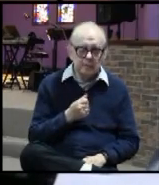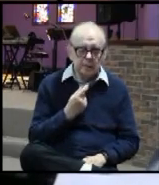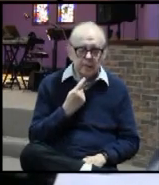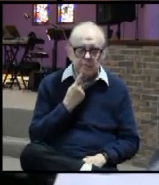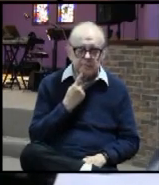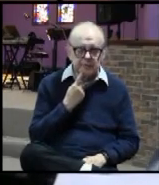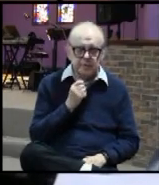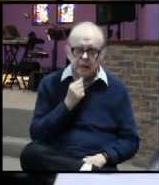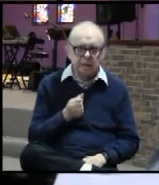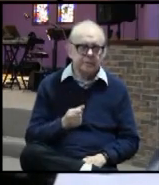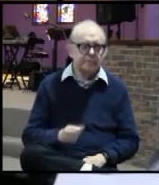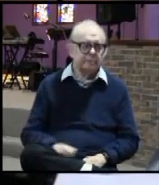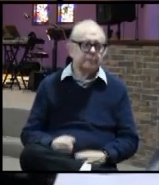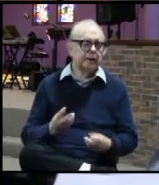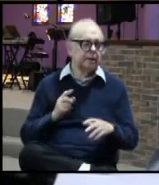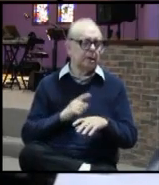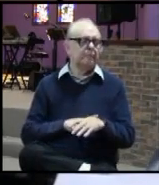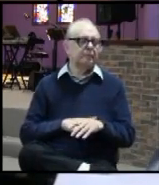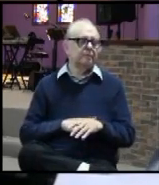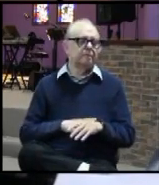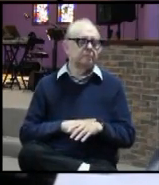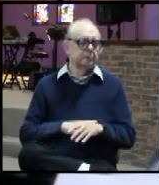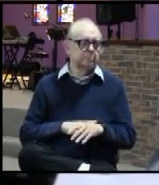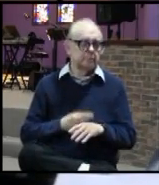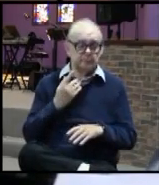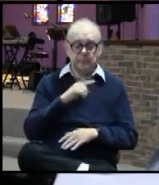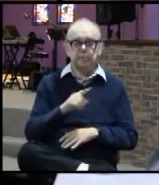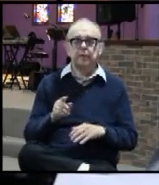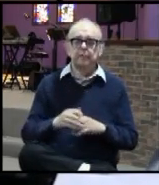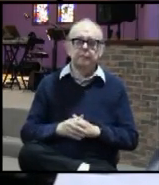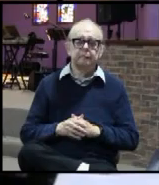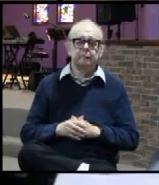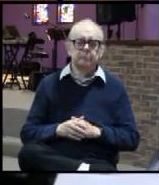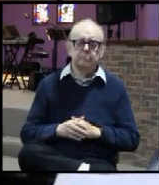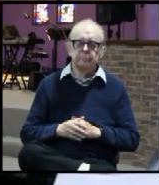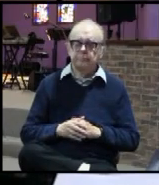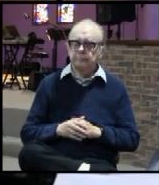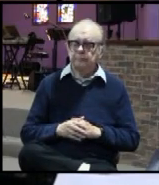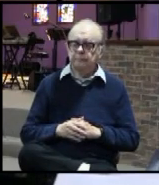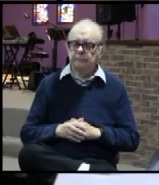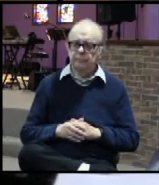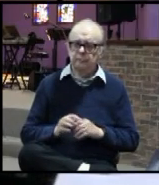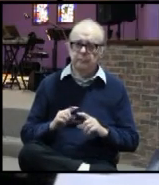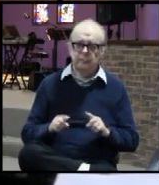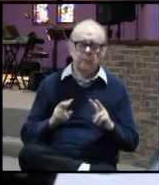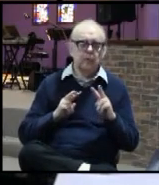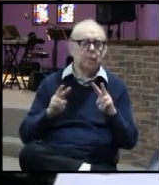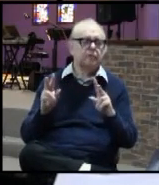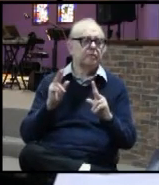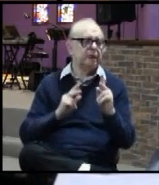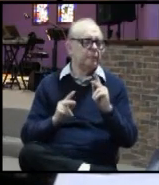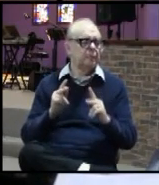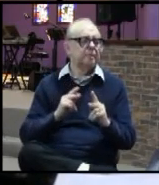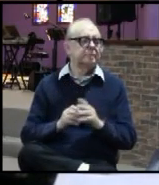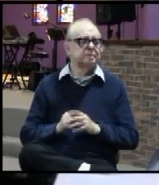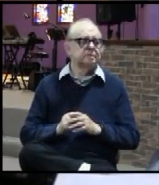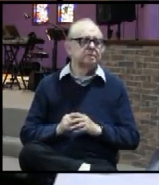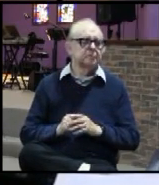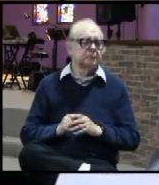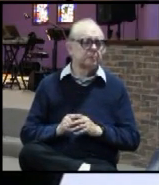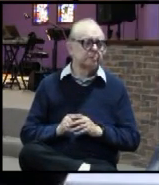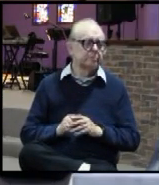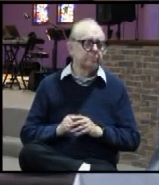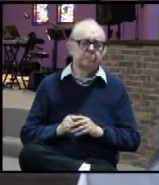Many times, I don't know about you, but I watch people,